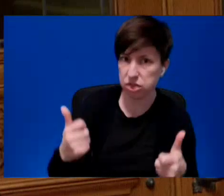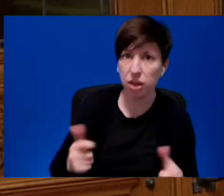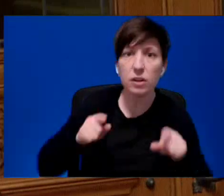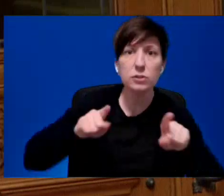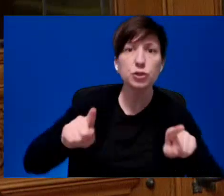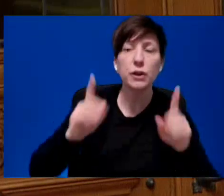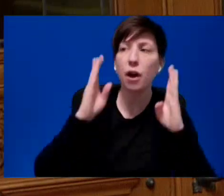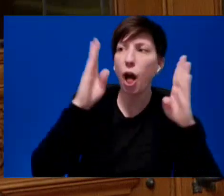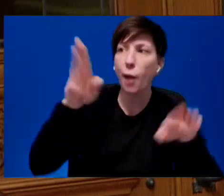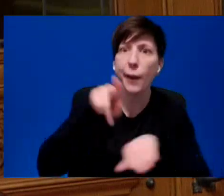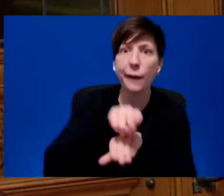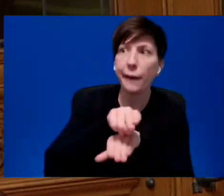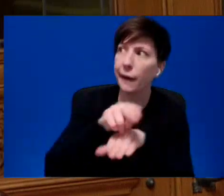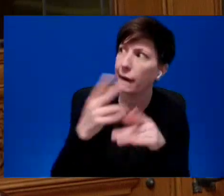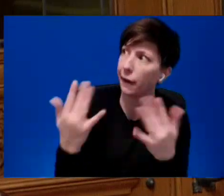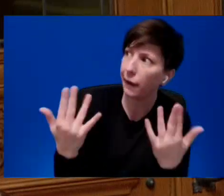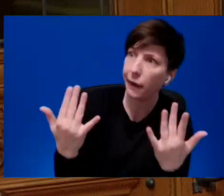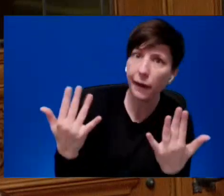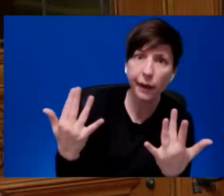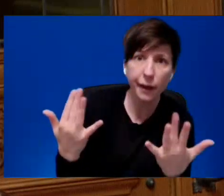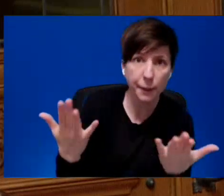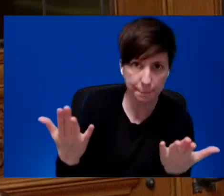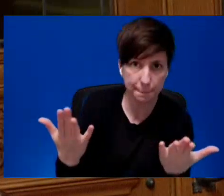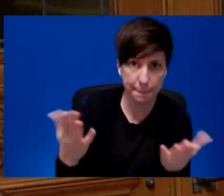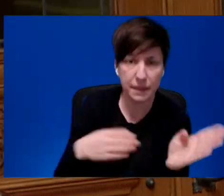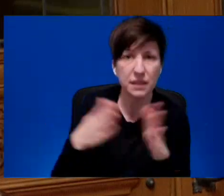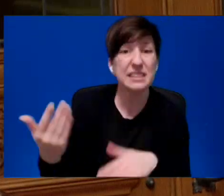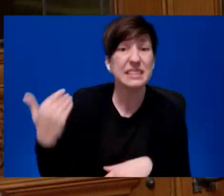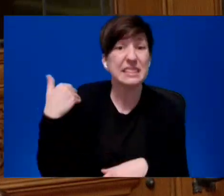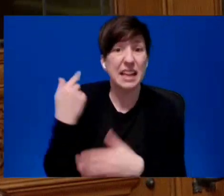from Nanaimo, a